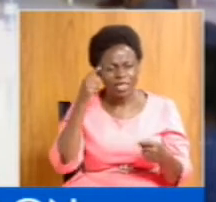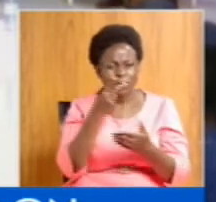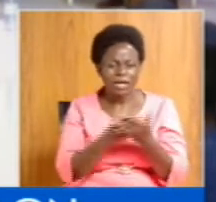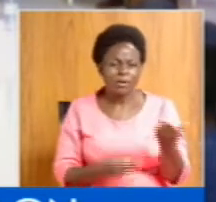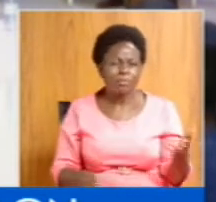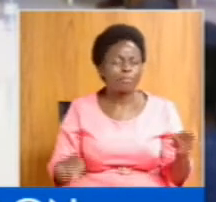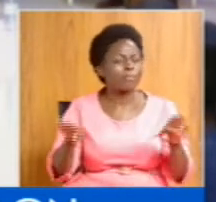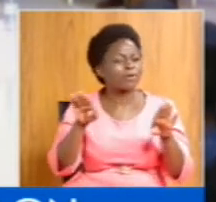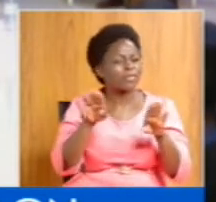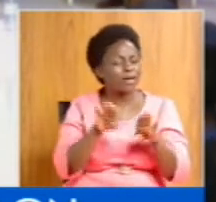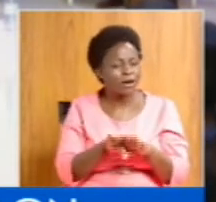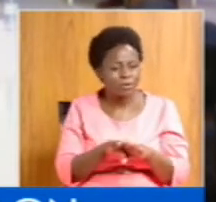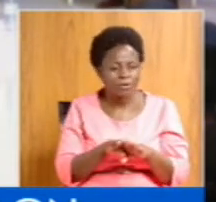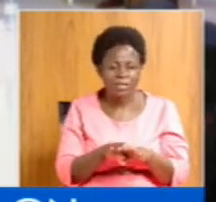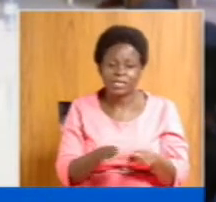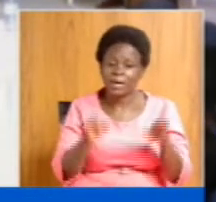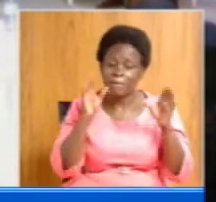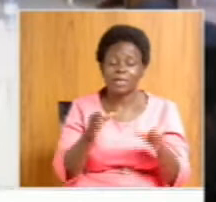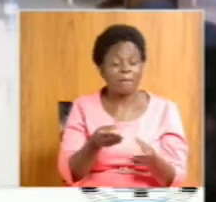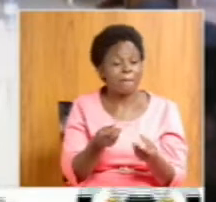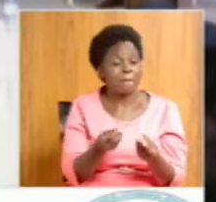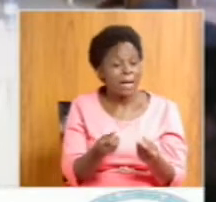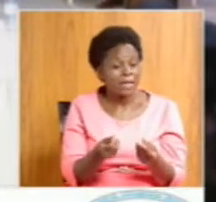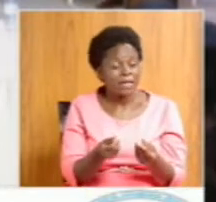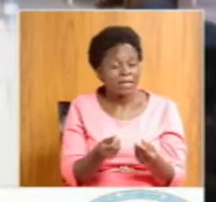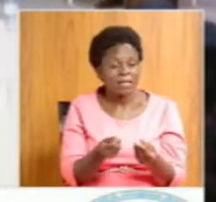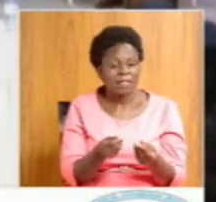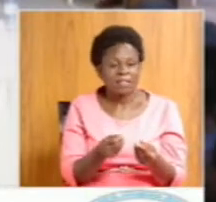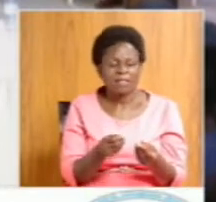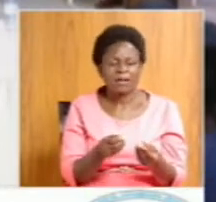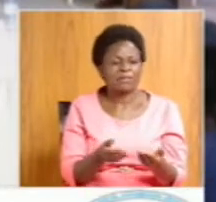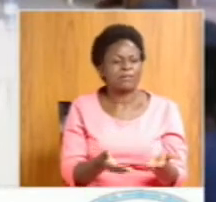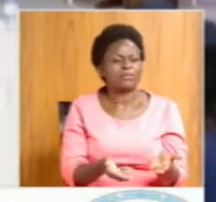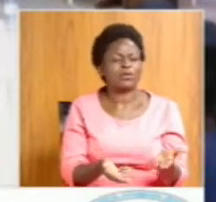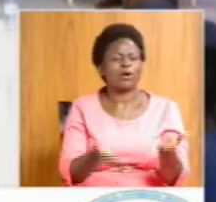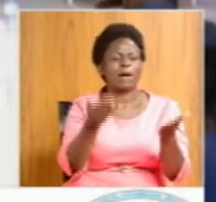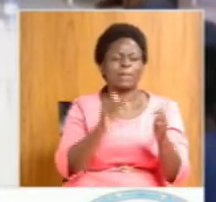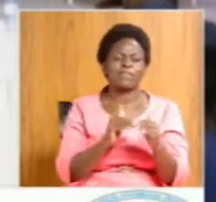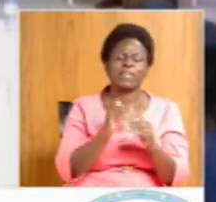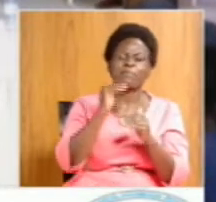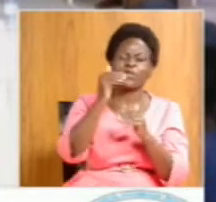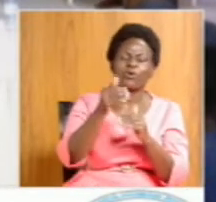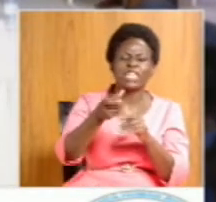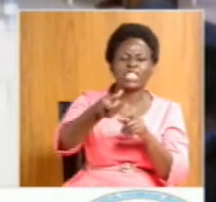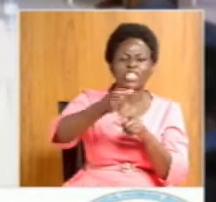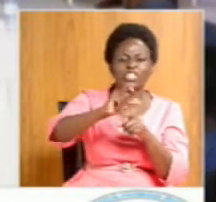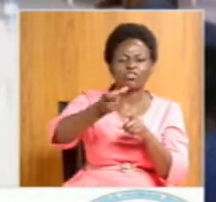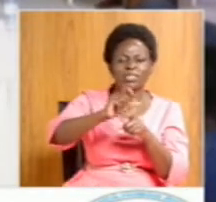agree that quite a significant amount of money does go in interest payments but even beyond interest payments